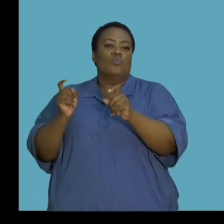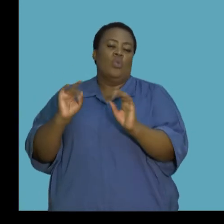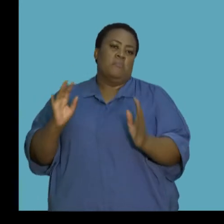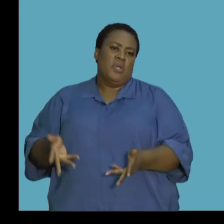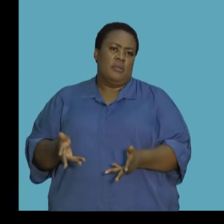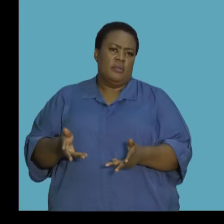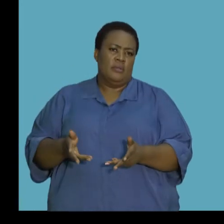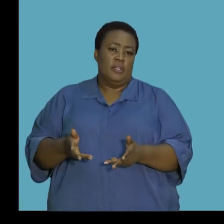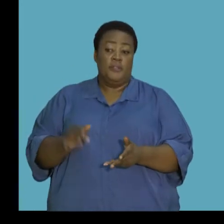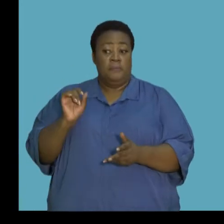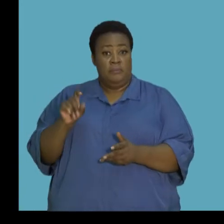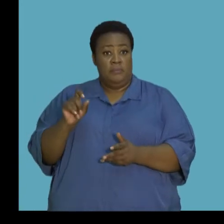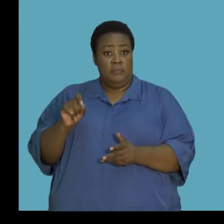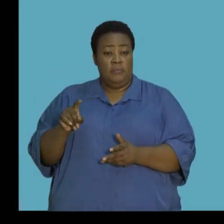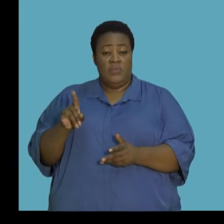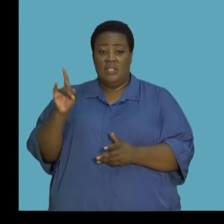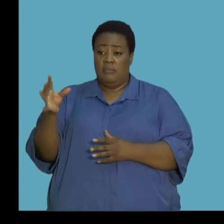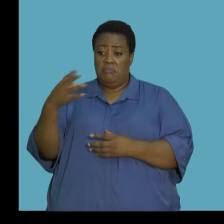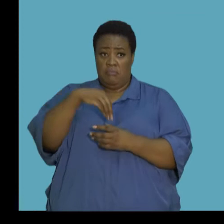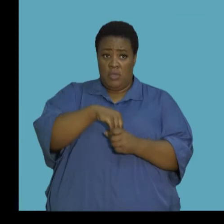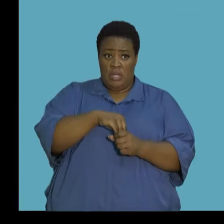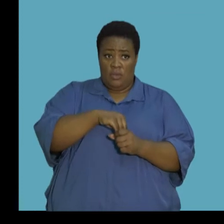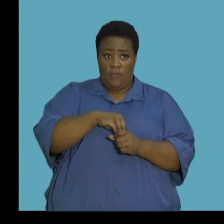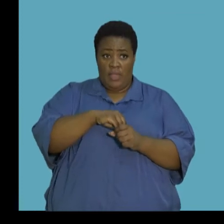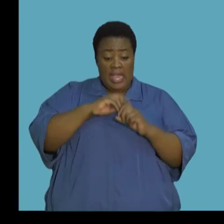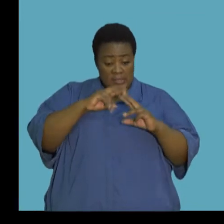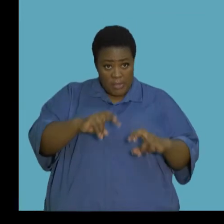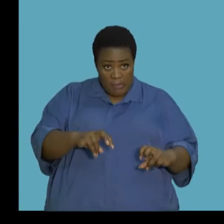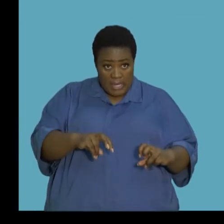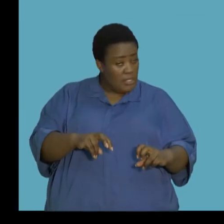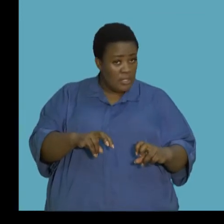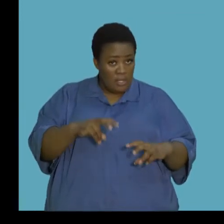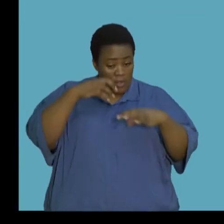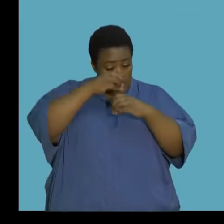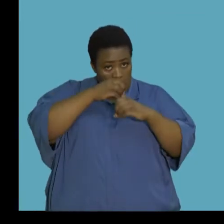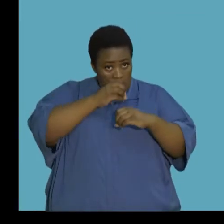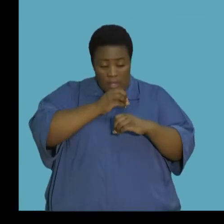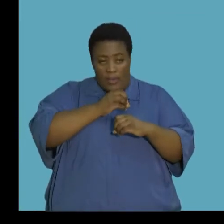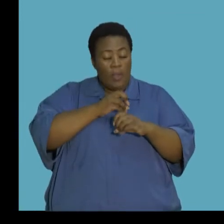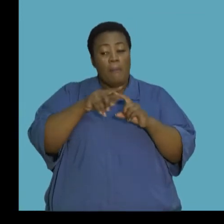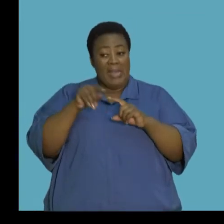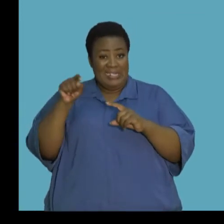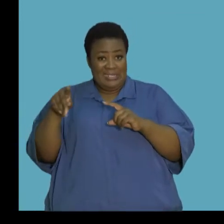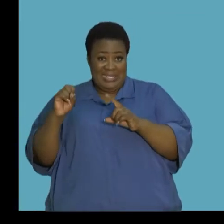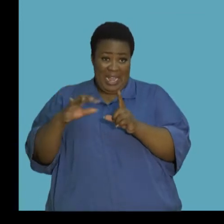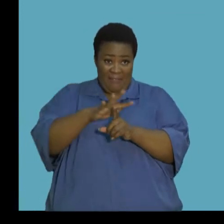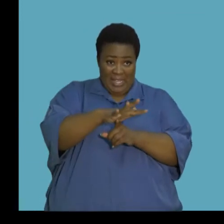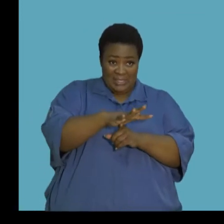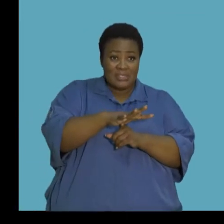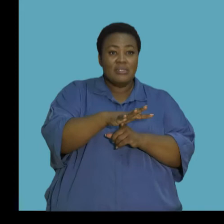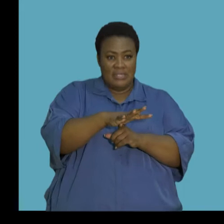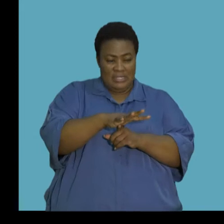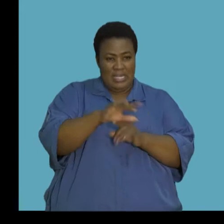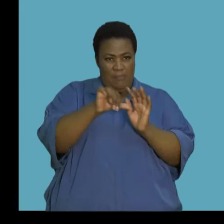only. However, control variables is not part of an experiment, but it doesn't affect the